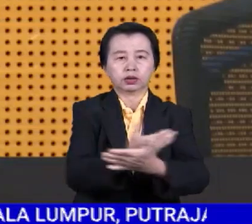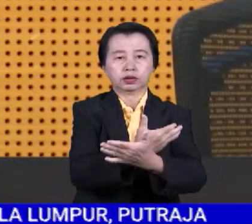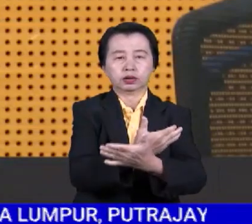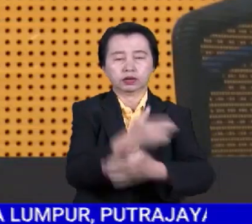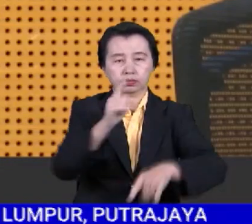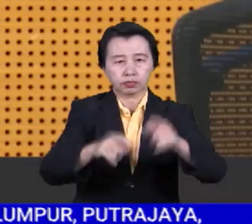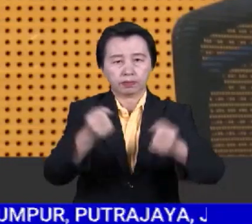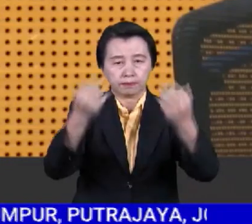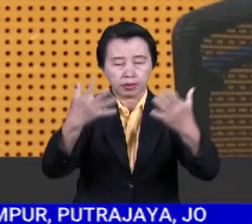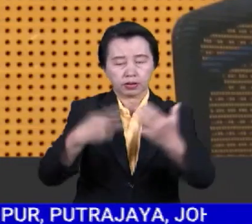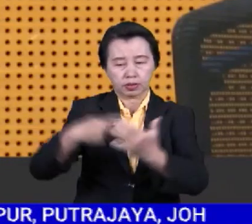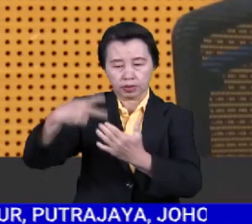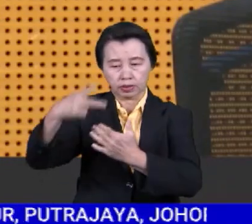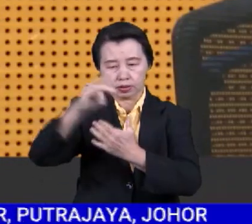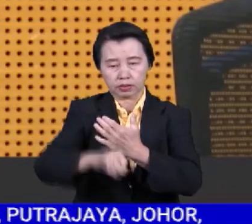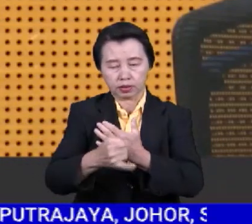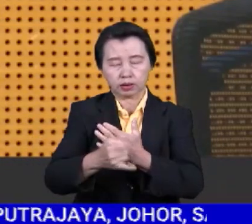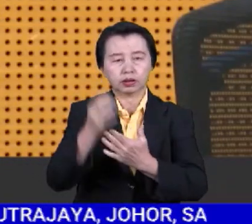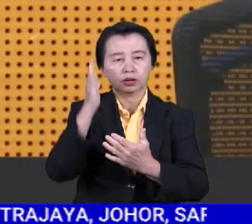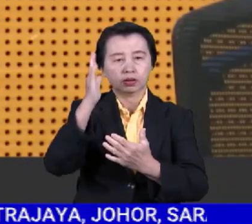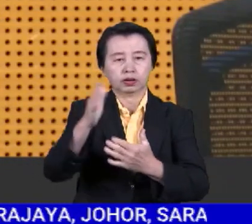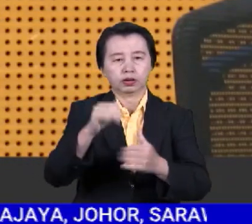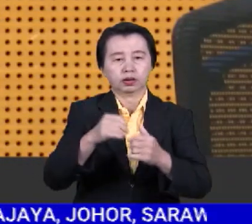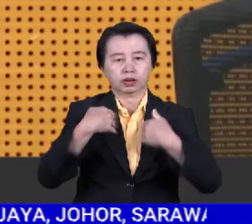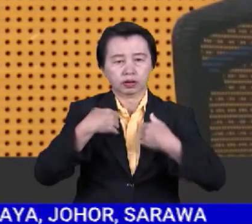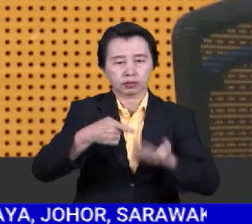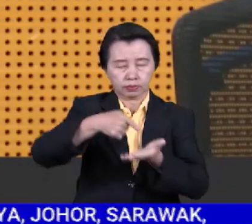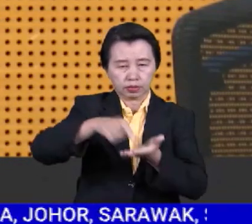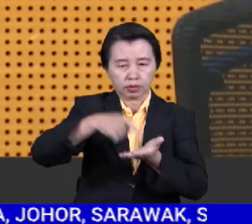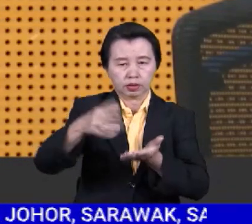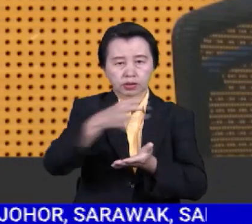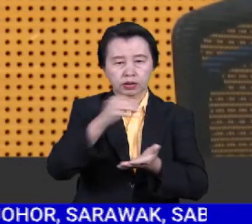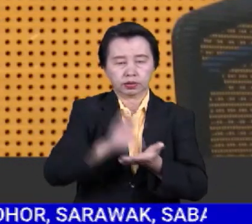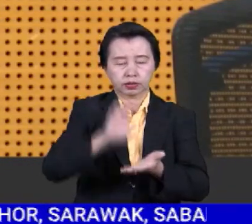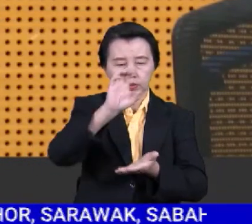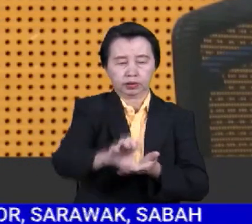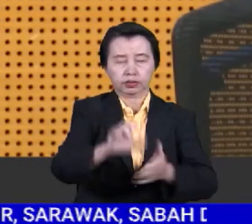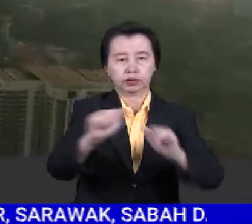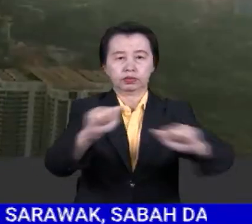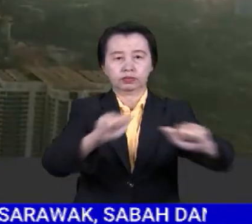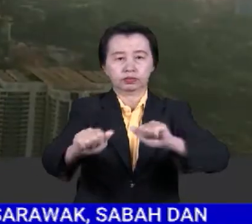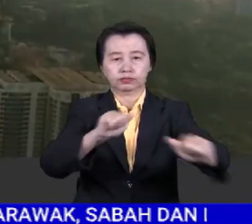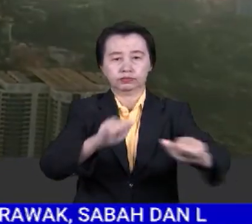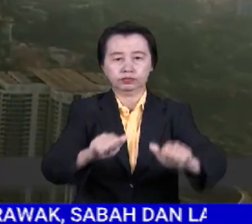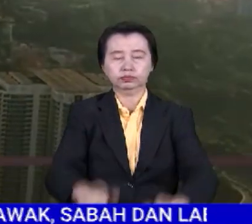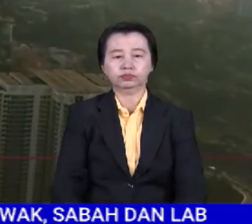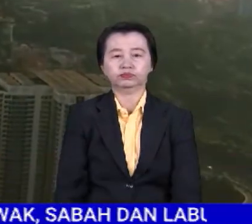multi-year projects, will underpin household spending and investment activity.